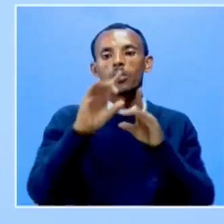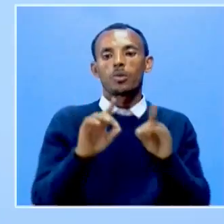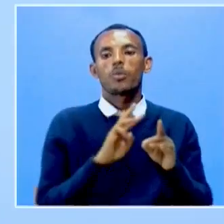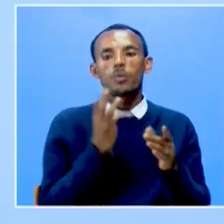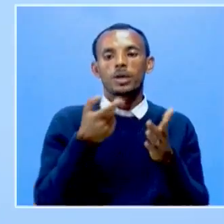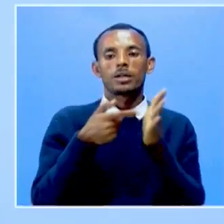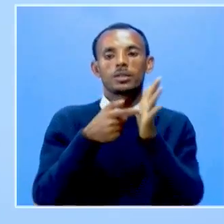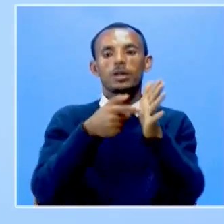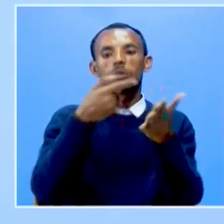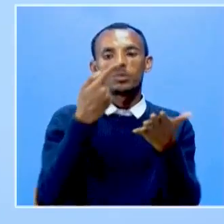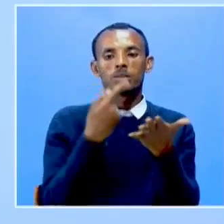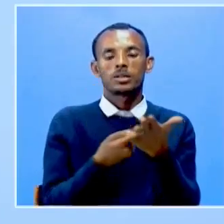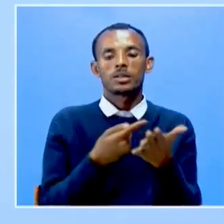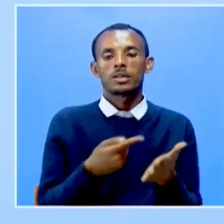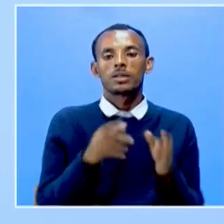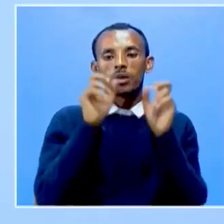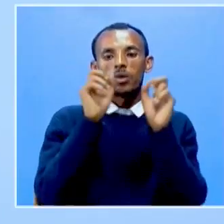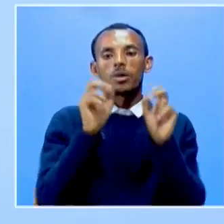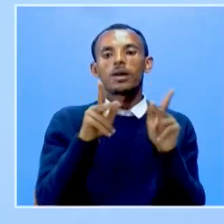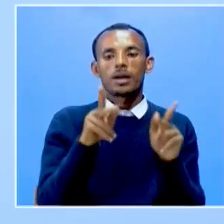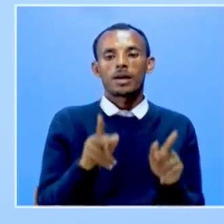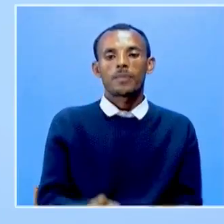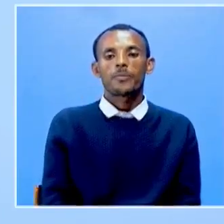this? Okay.